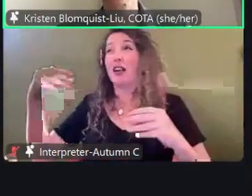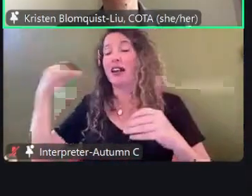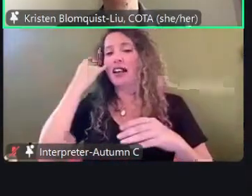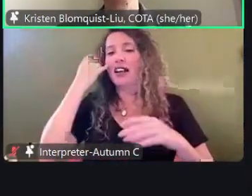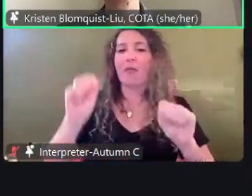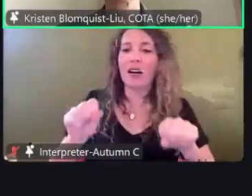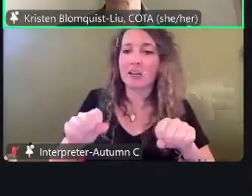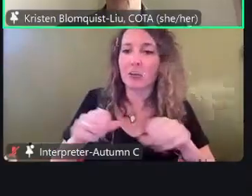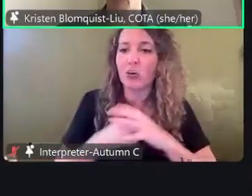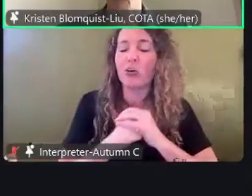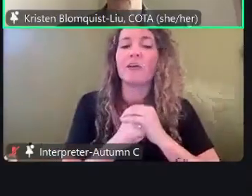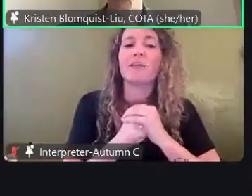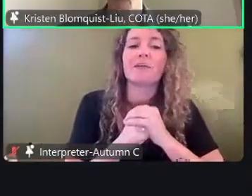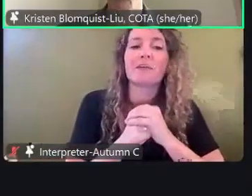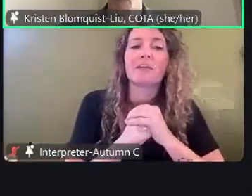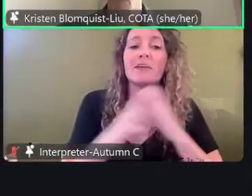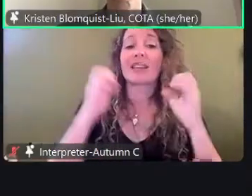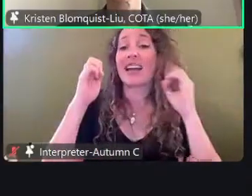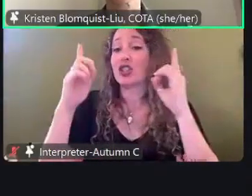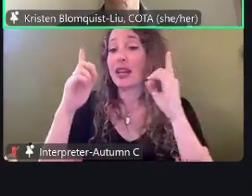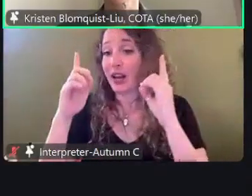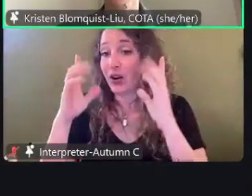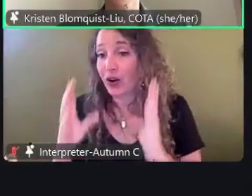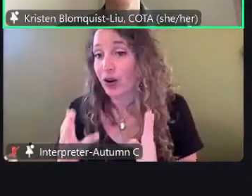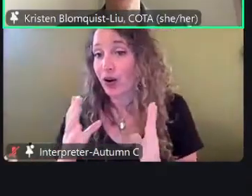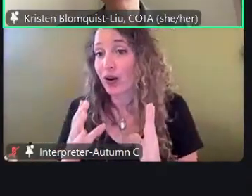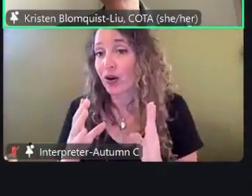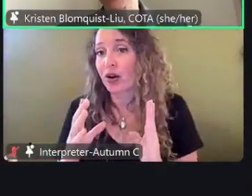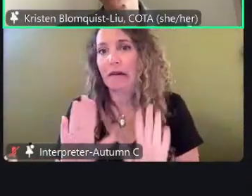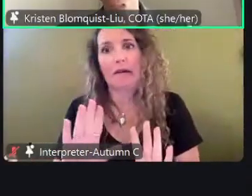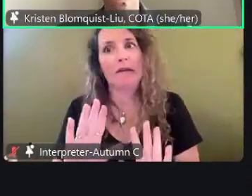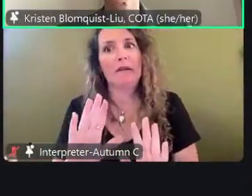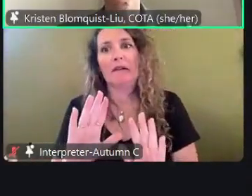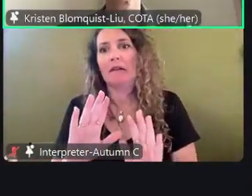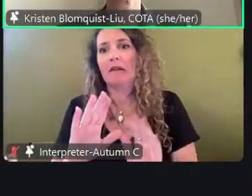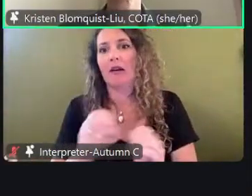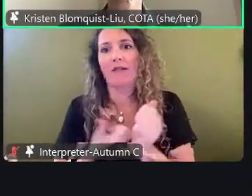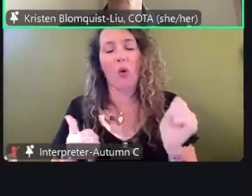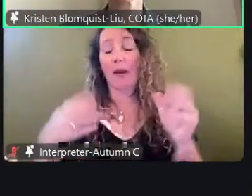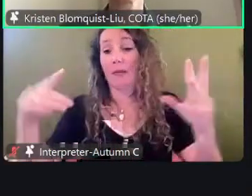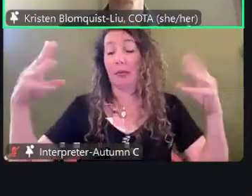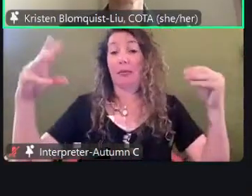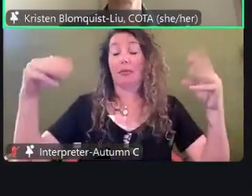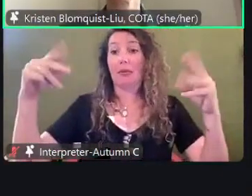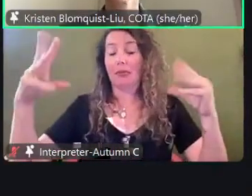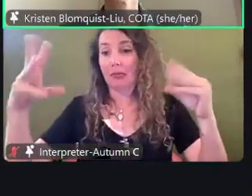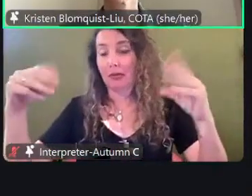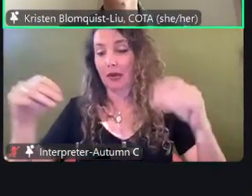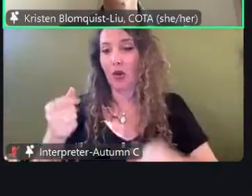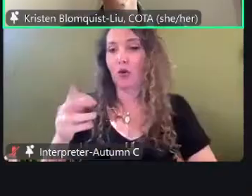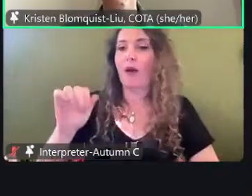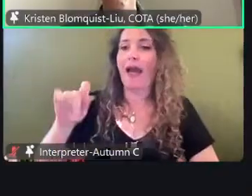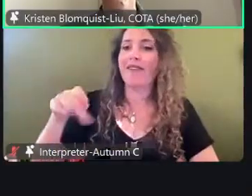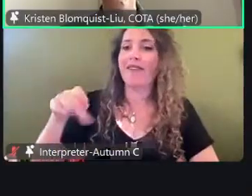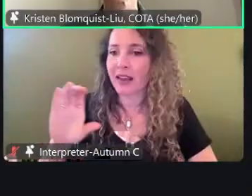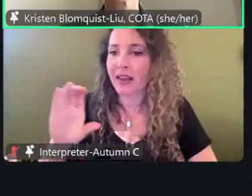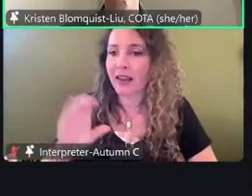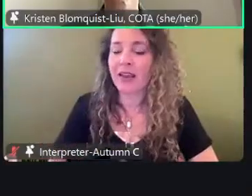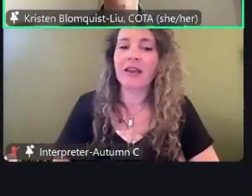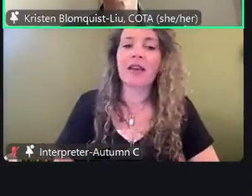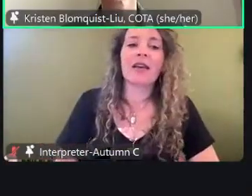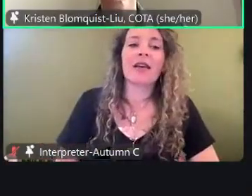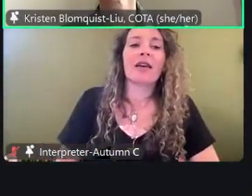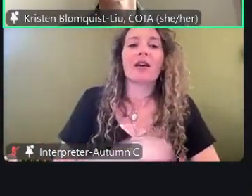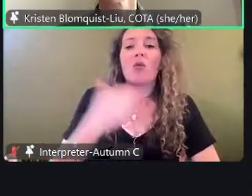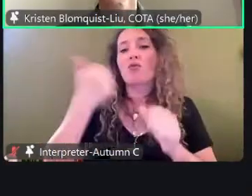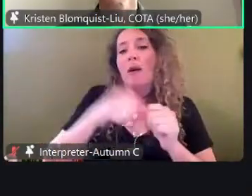too, for educators to be mindful to avoid flashing graphics, just really keeping